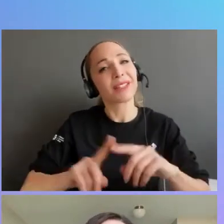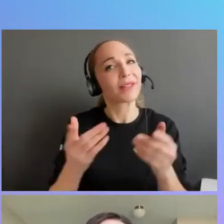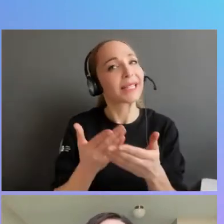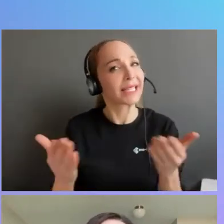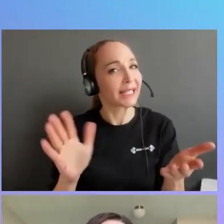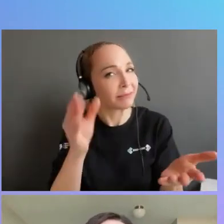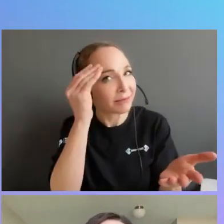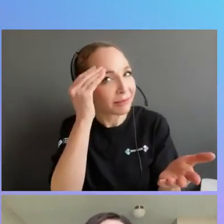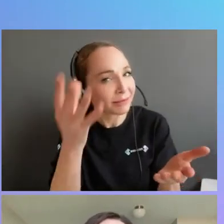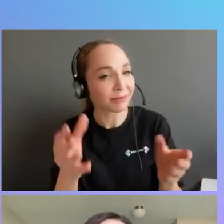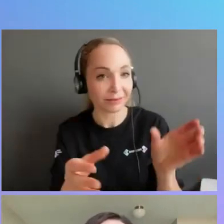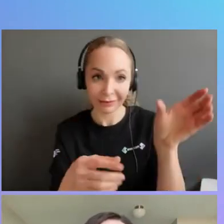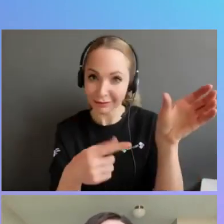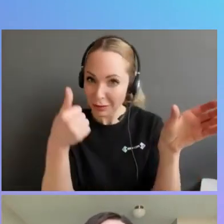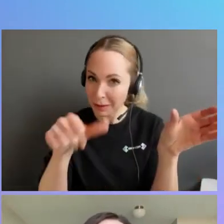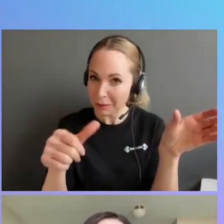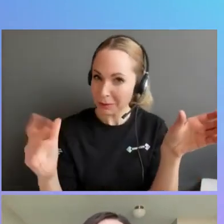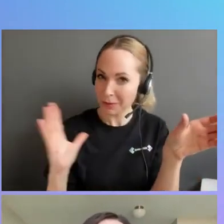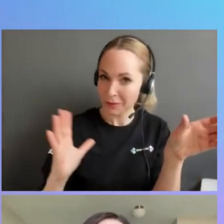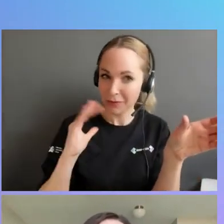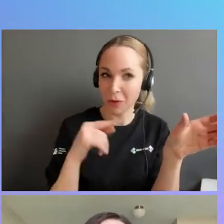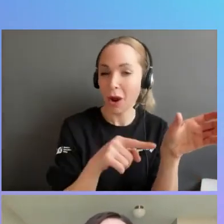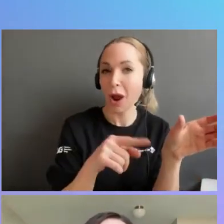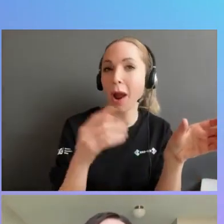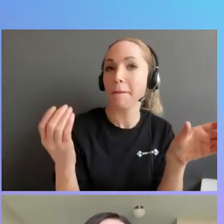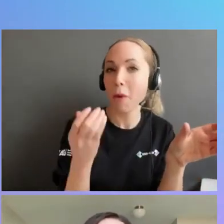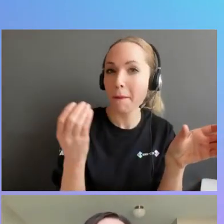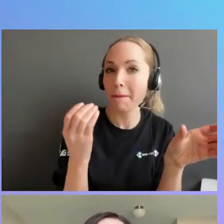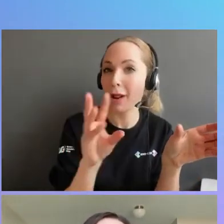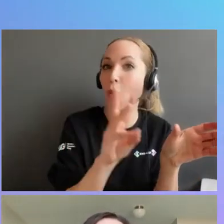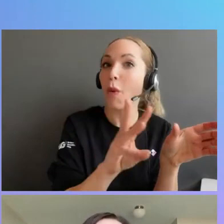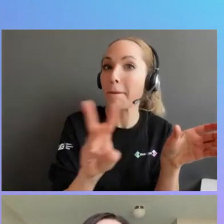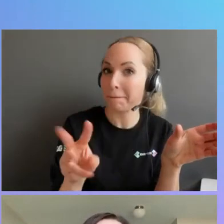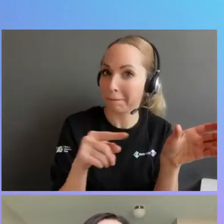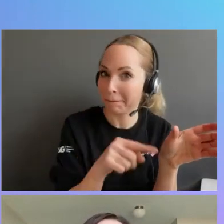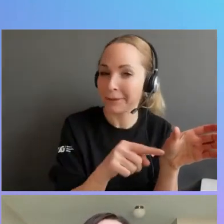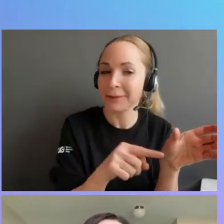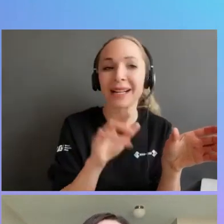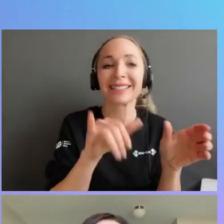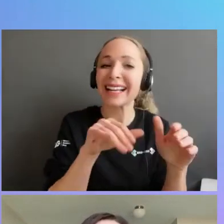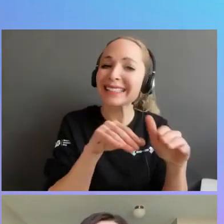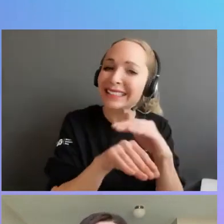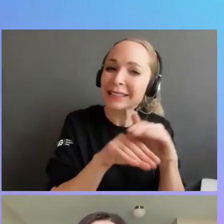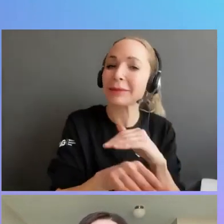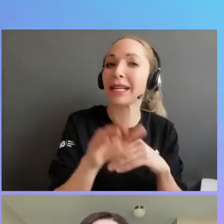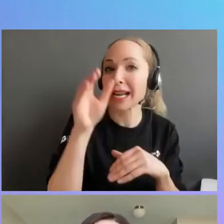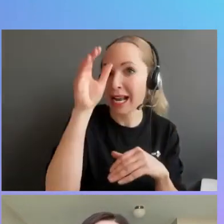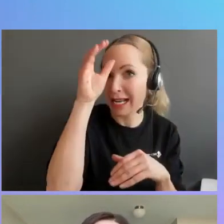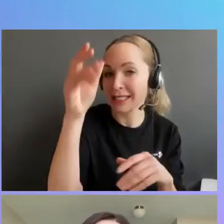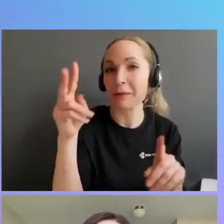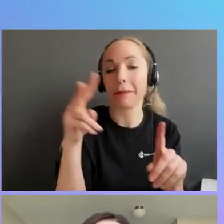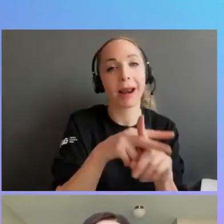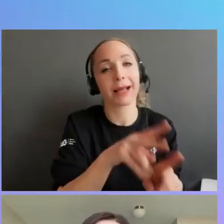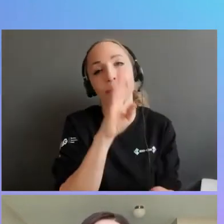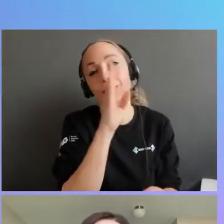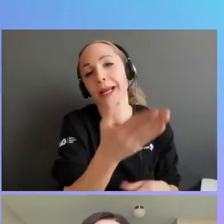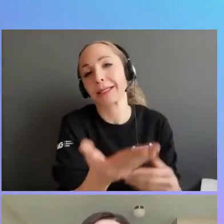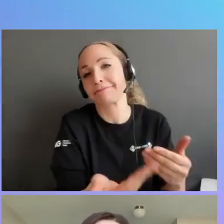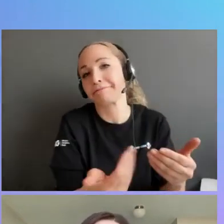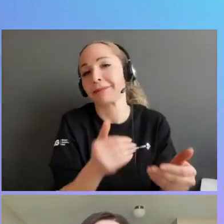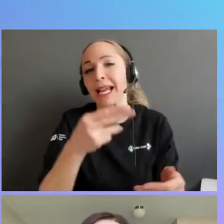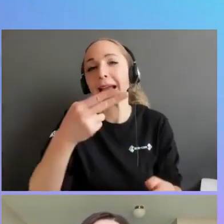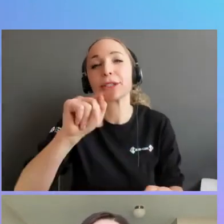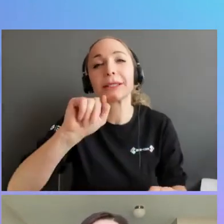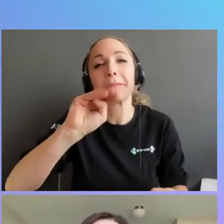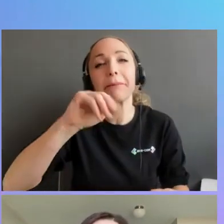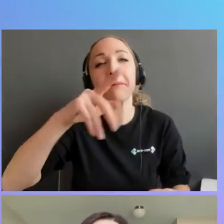displayed on a phone in a web browser or a mobile browser, those web accessibility concepts apply pretty directly. It's HTML, and